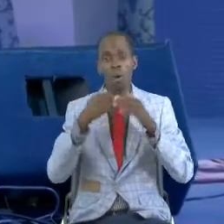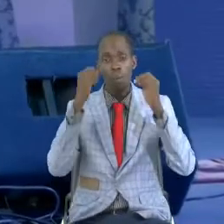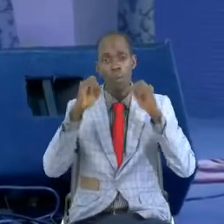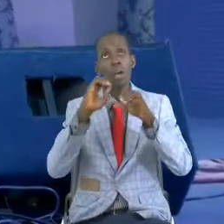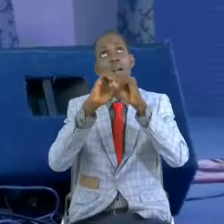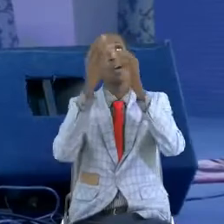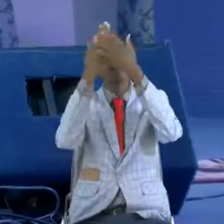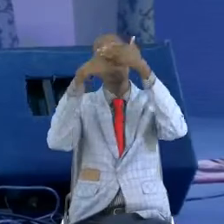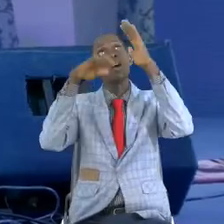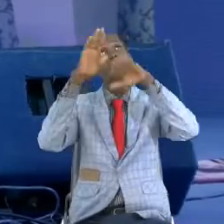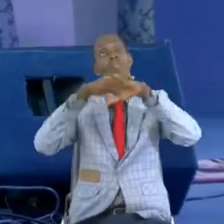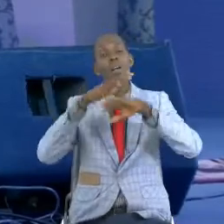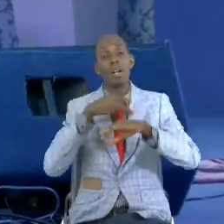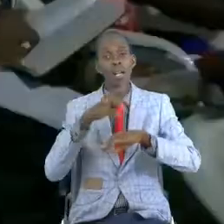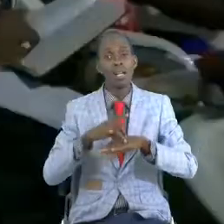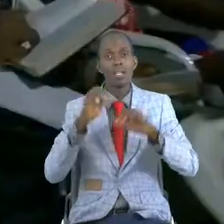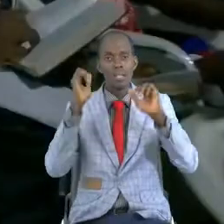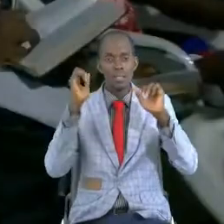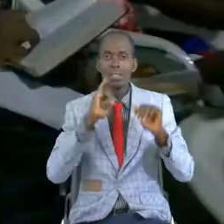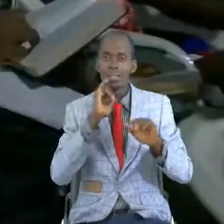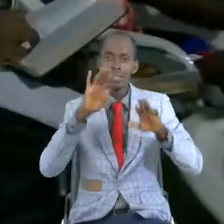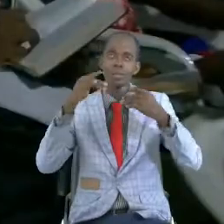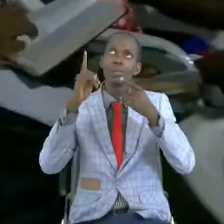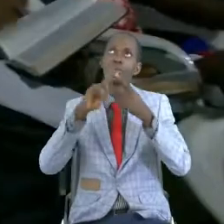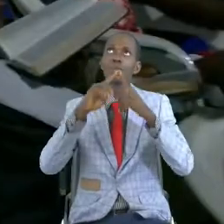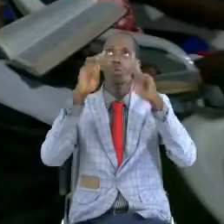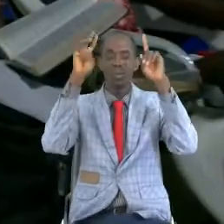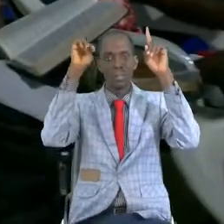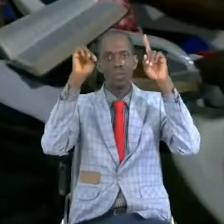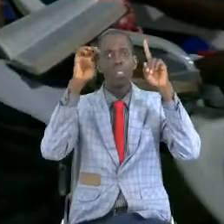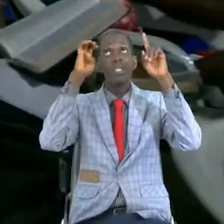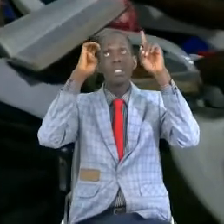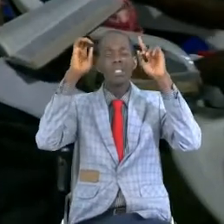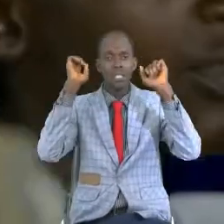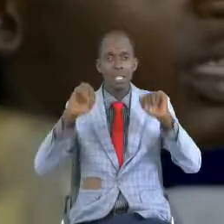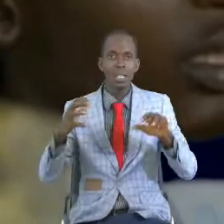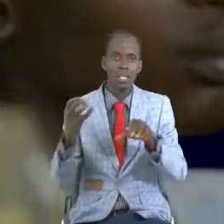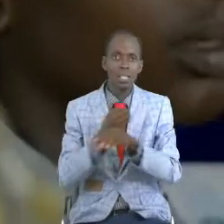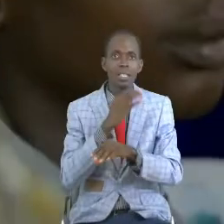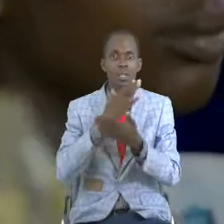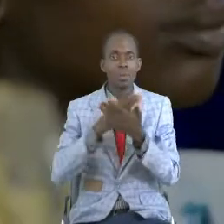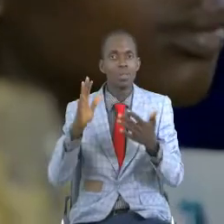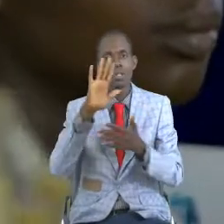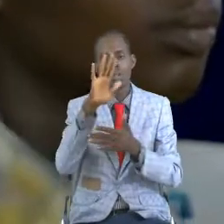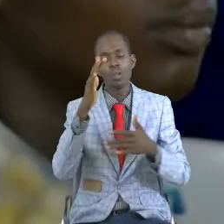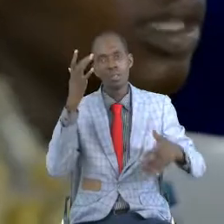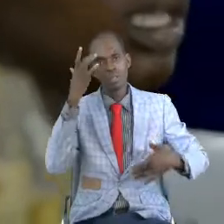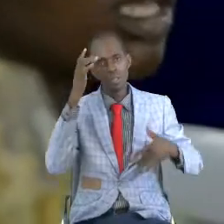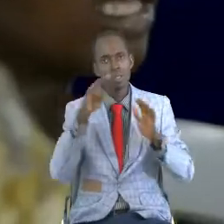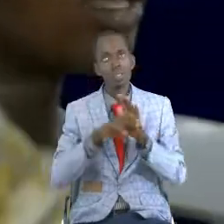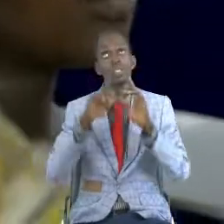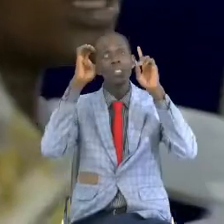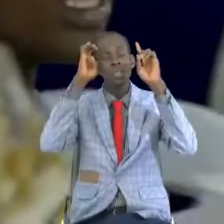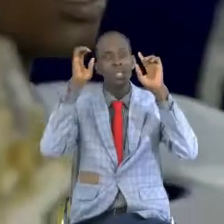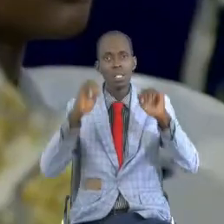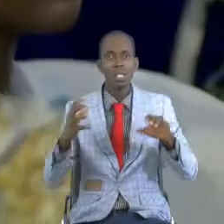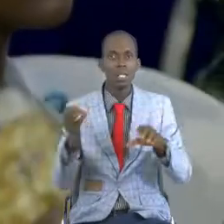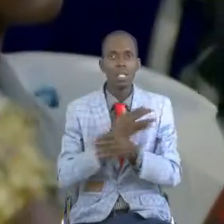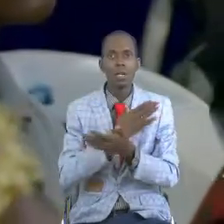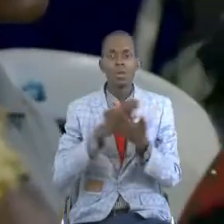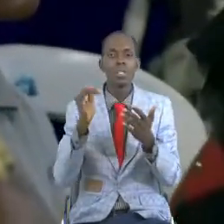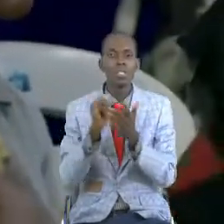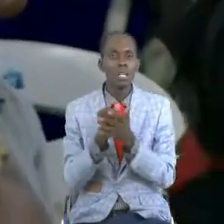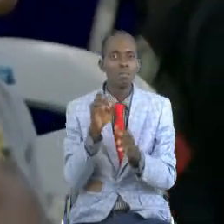says it can carry your sickness it can carry your infirmity it can carry that deformity and as